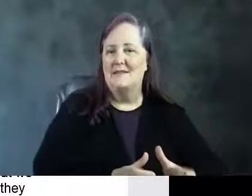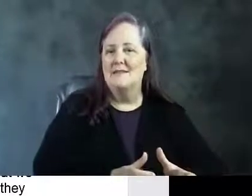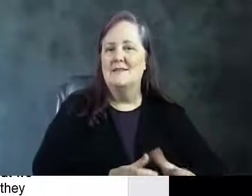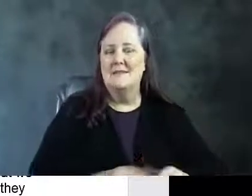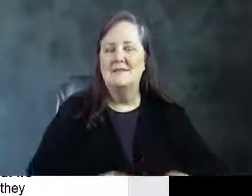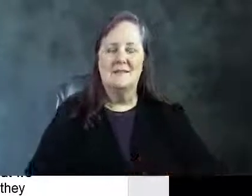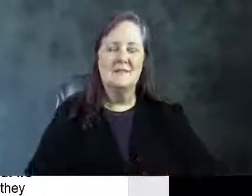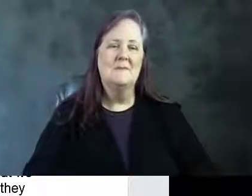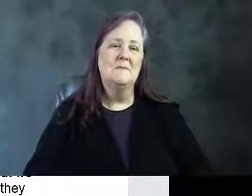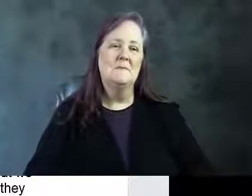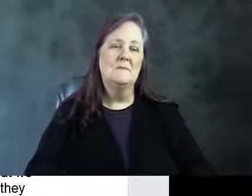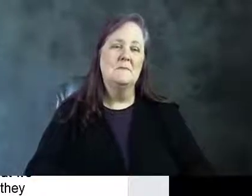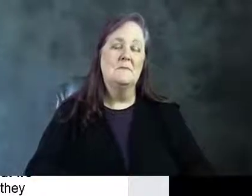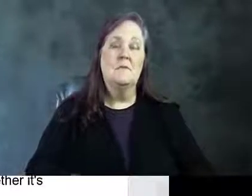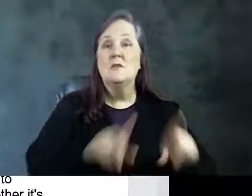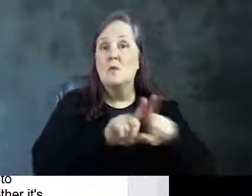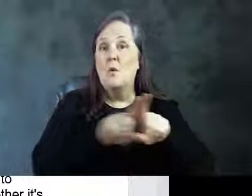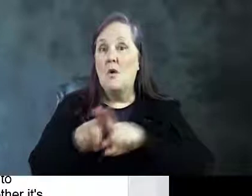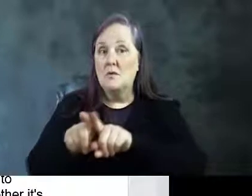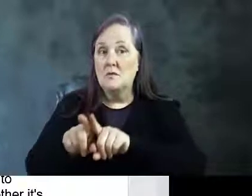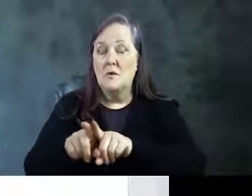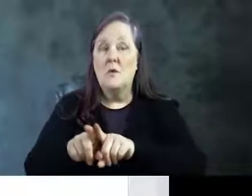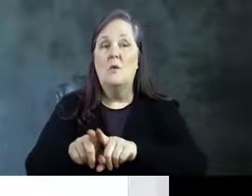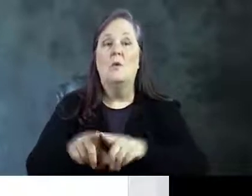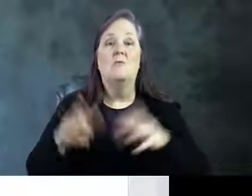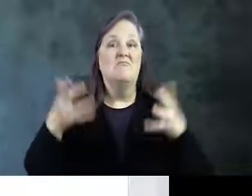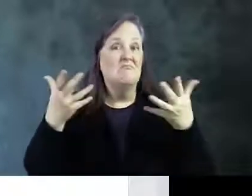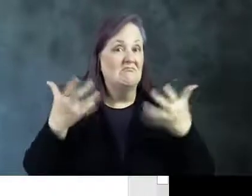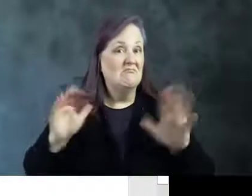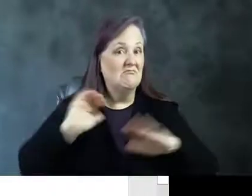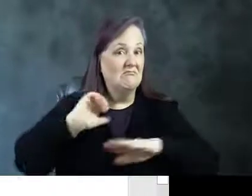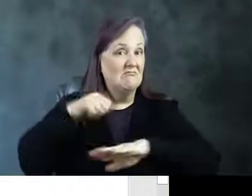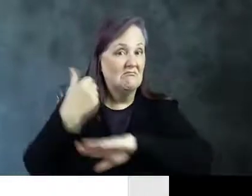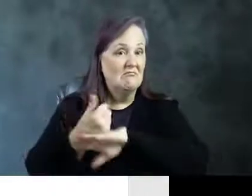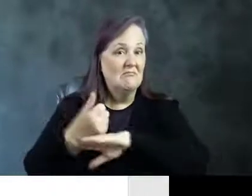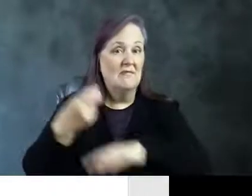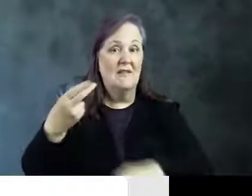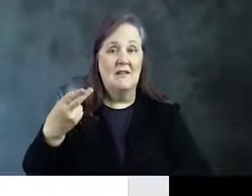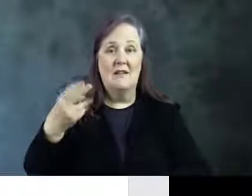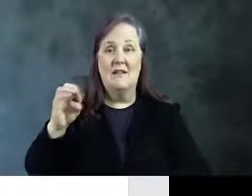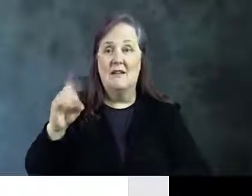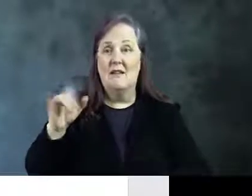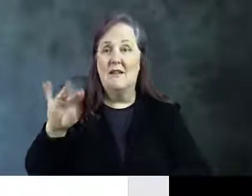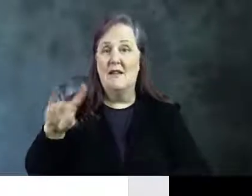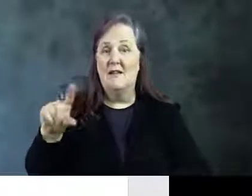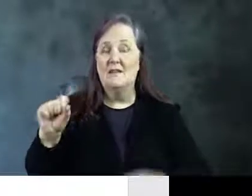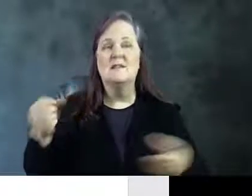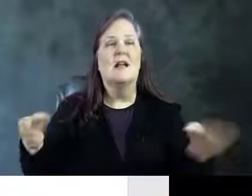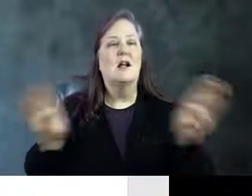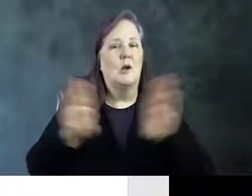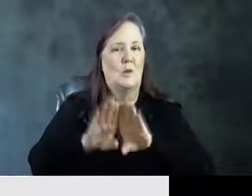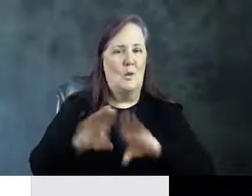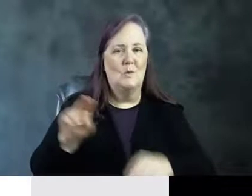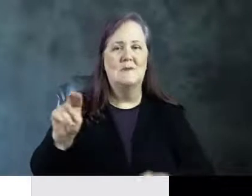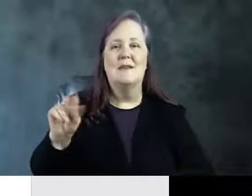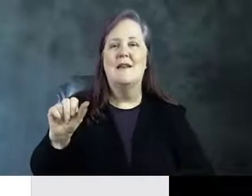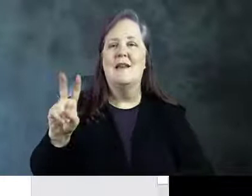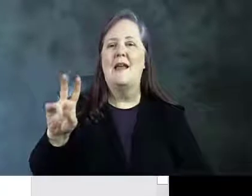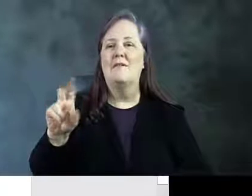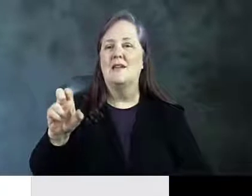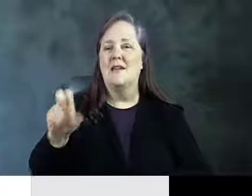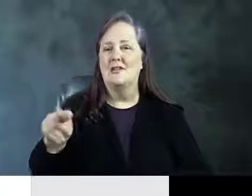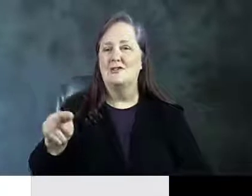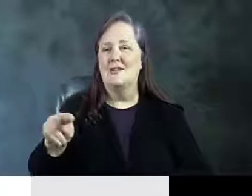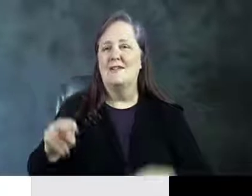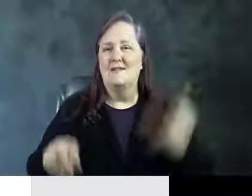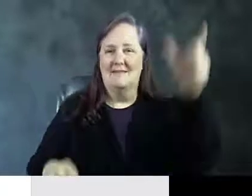You can also, so once we have all of our headings in here, like we do, I'm going to close my navigation pane and I'm going to go on